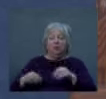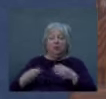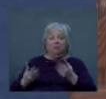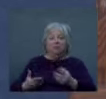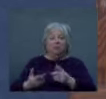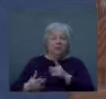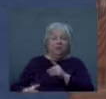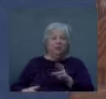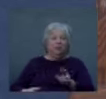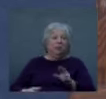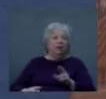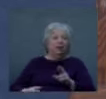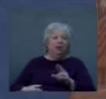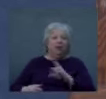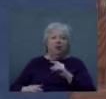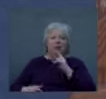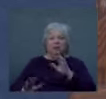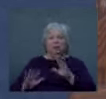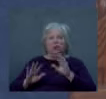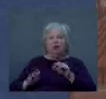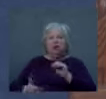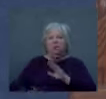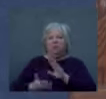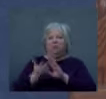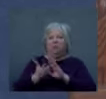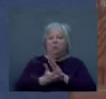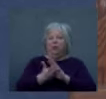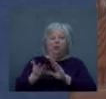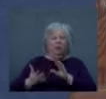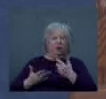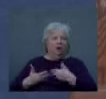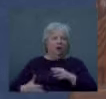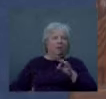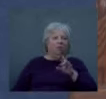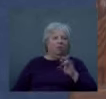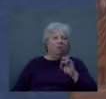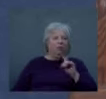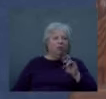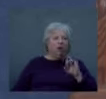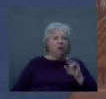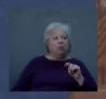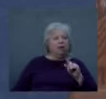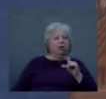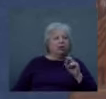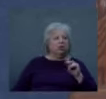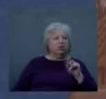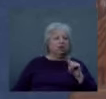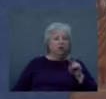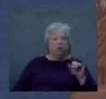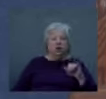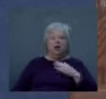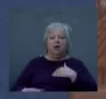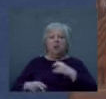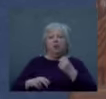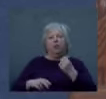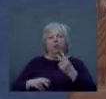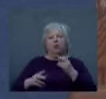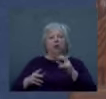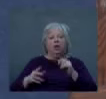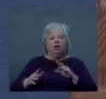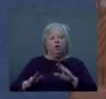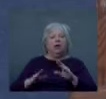this evening, and it's great to be before you. I am Frederick Gentry, and I serve on the 12th Street Jumpstart Branding